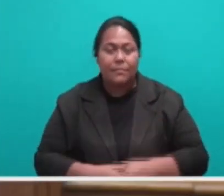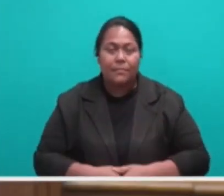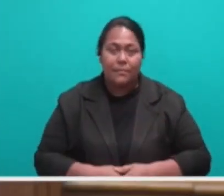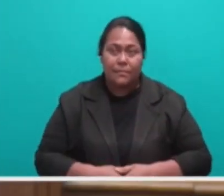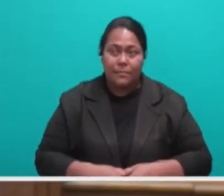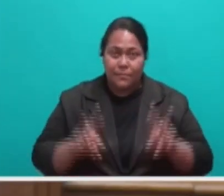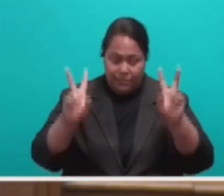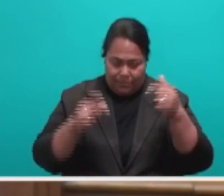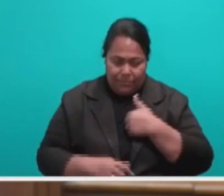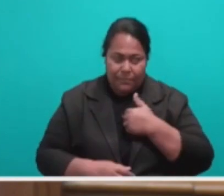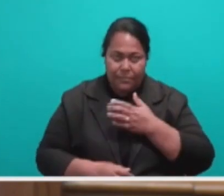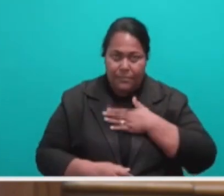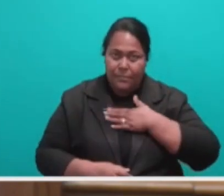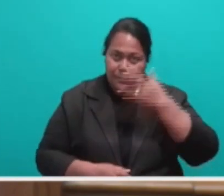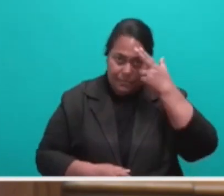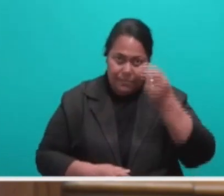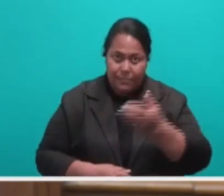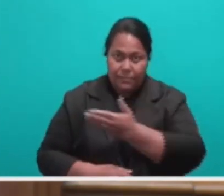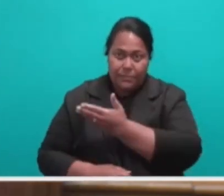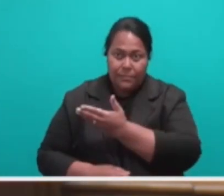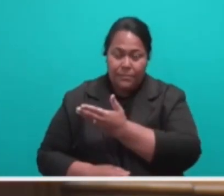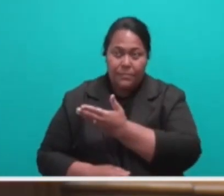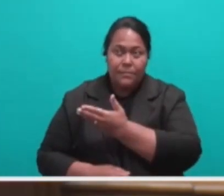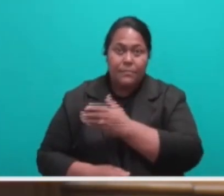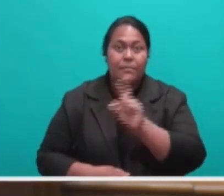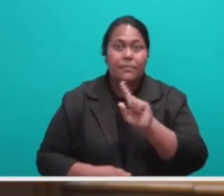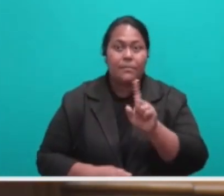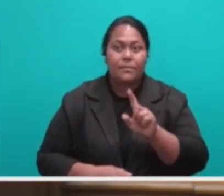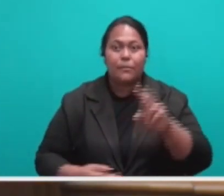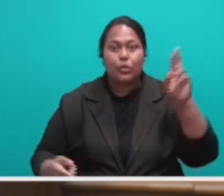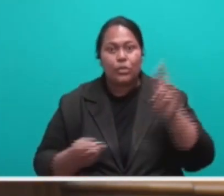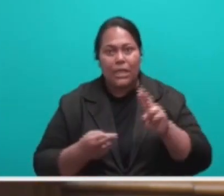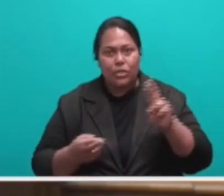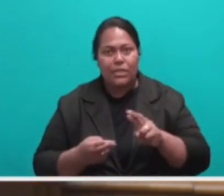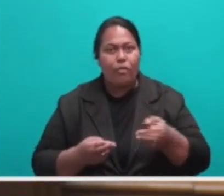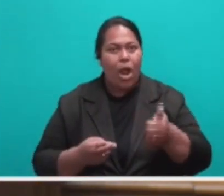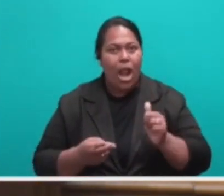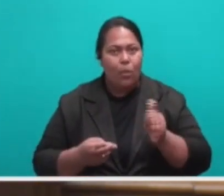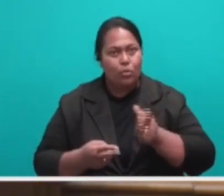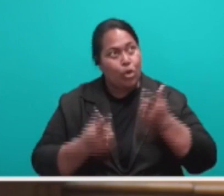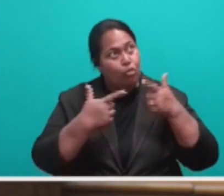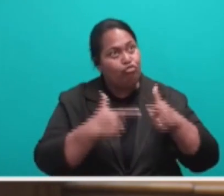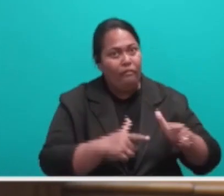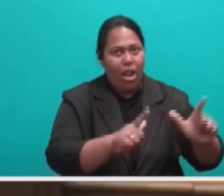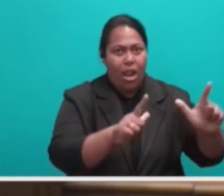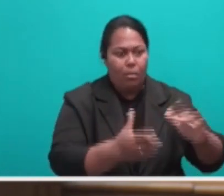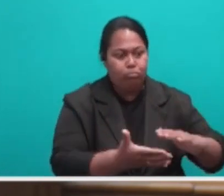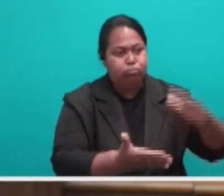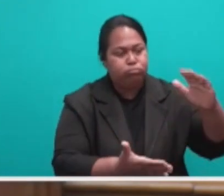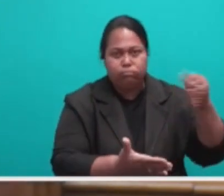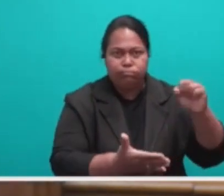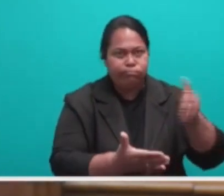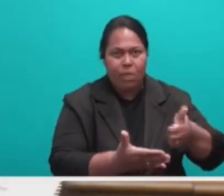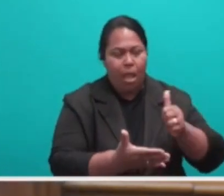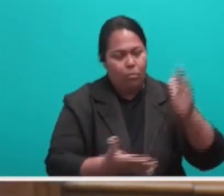in my name is in today's order paper is for the reduction of travel allowances for members of Cabinet, assistant ministers,